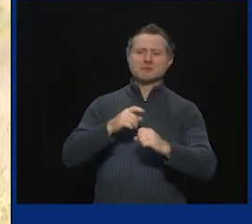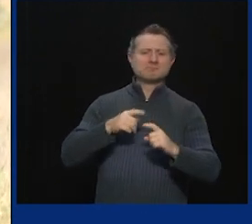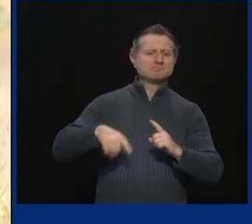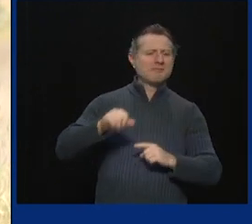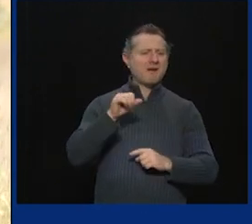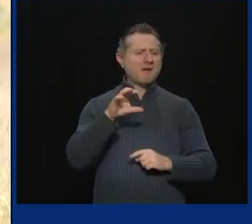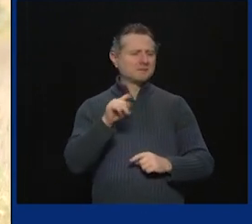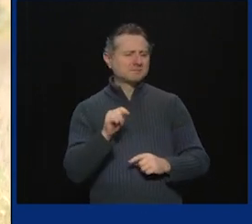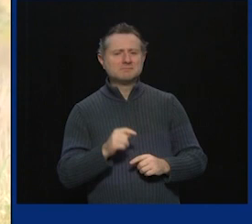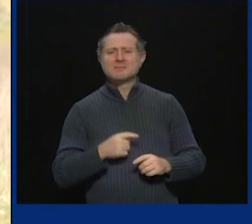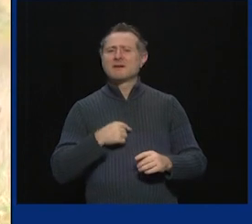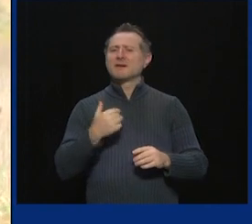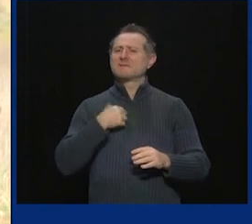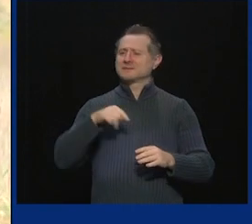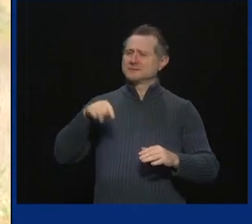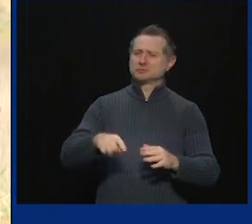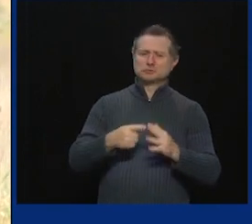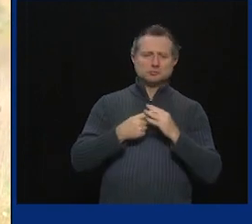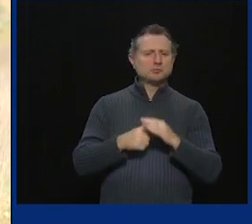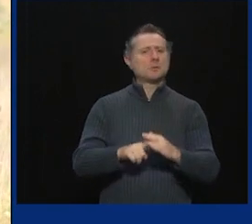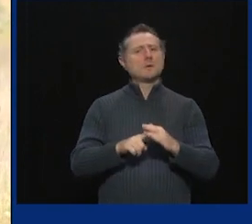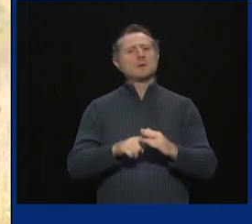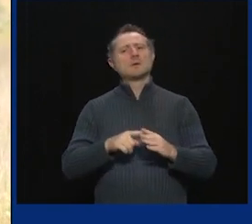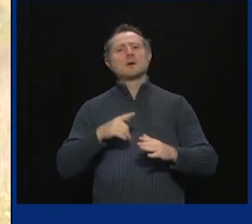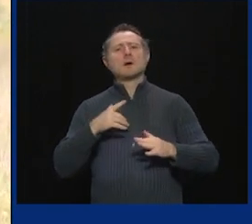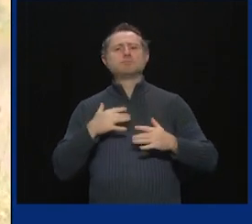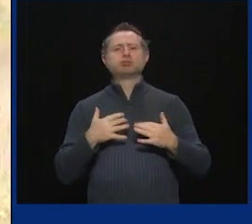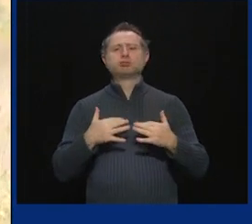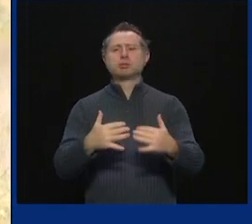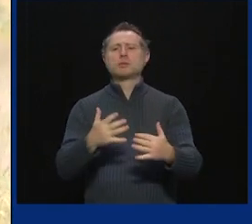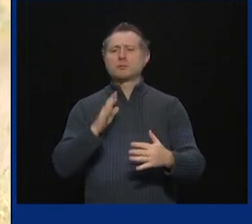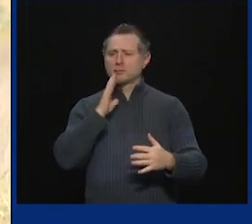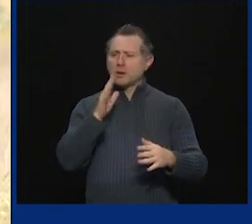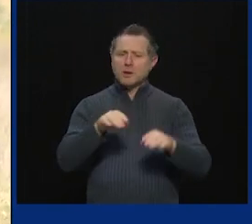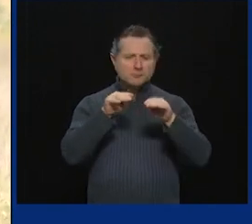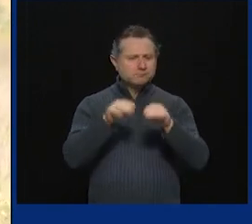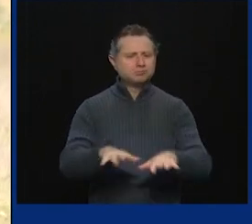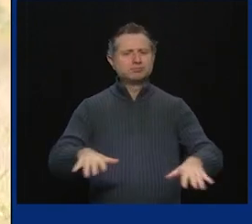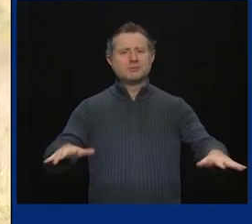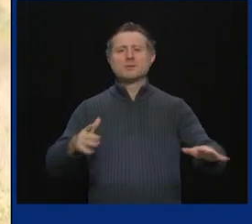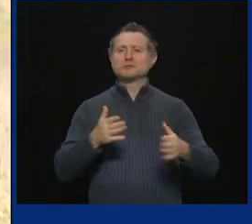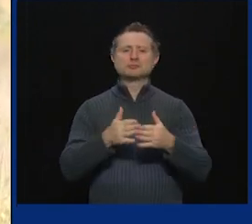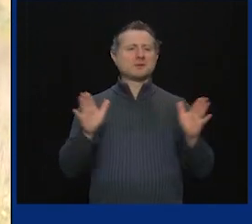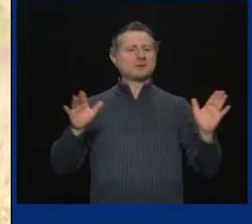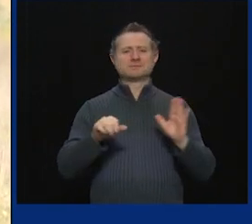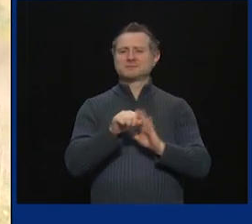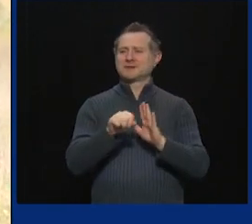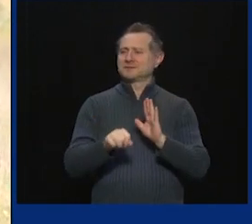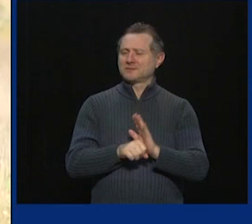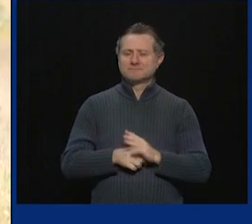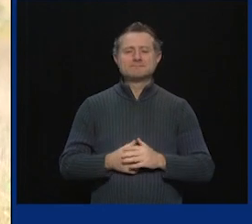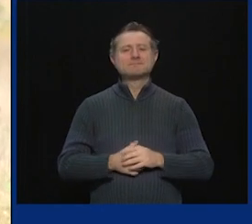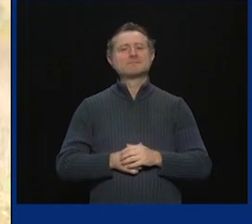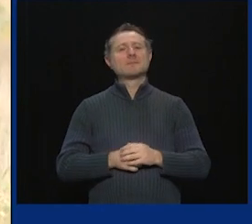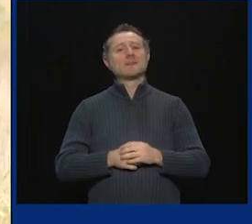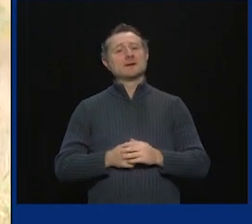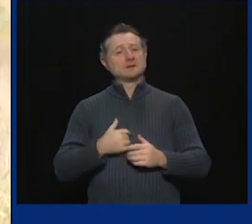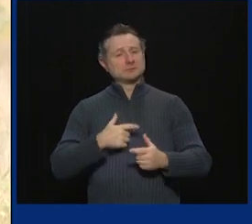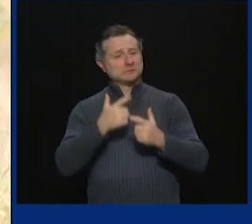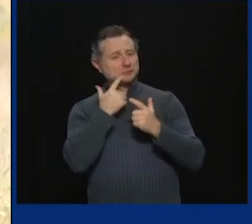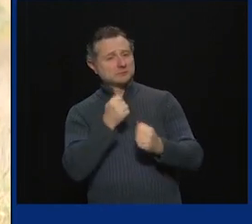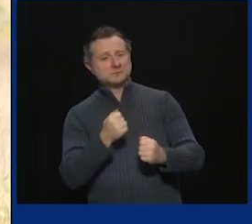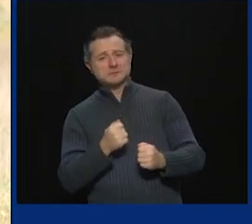that will result in success not only at STAMP, but across the state. In fact, interest at STAMP among corporate site selectors from the